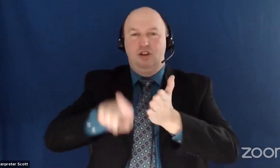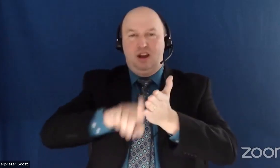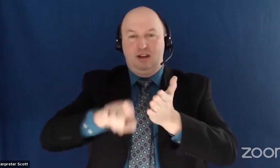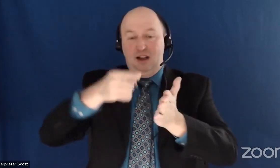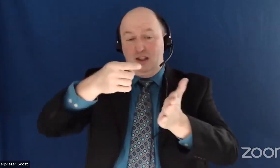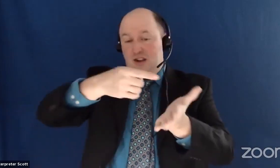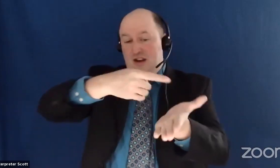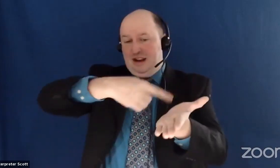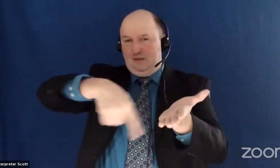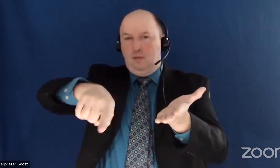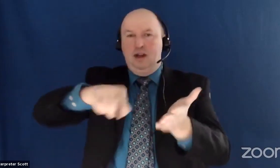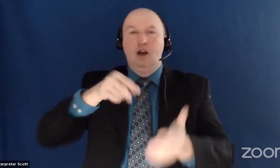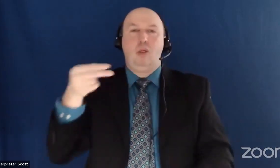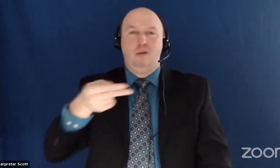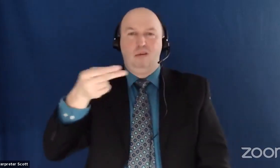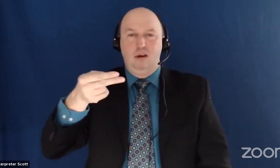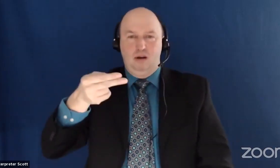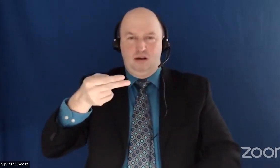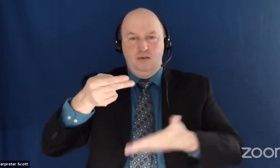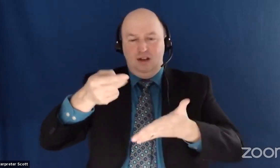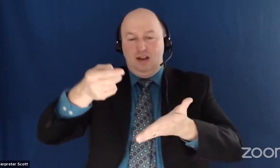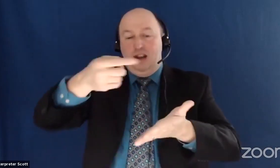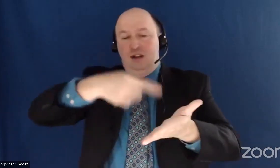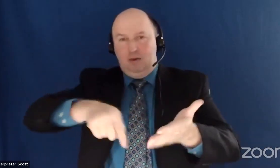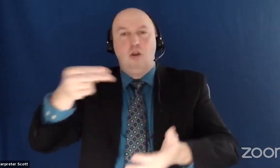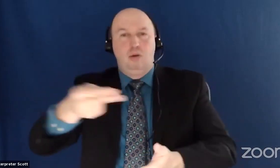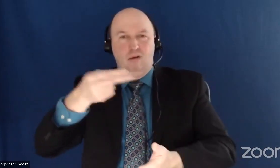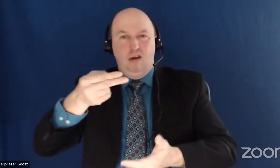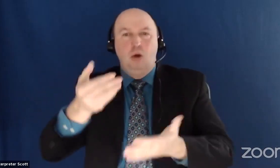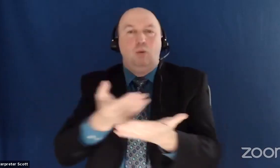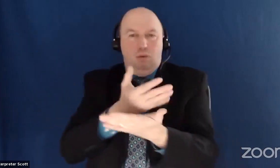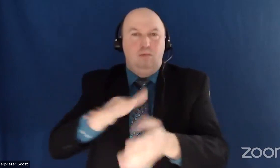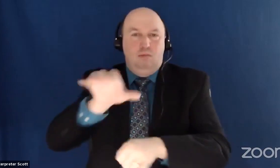week on Thursday as new appointments are added.